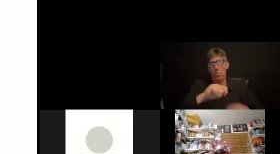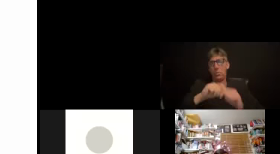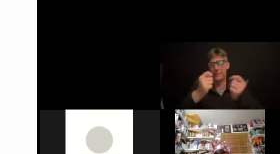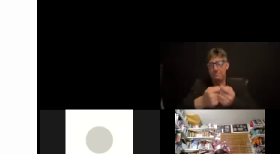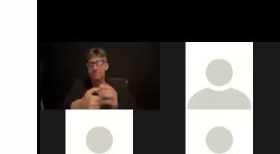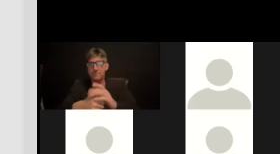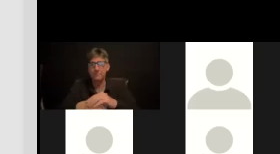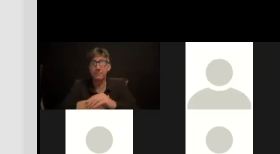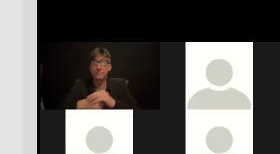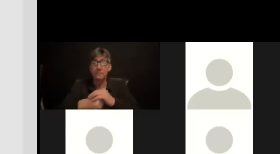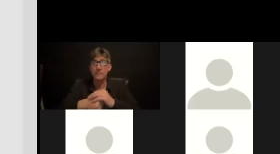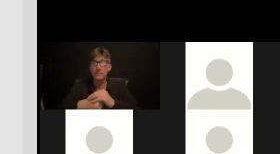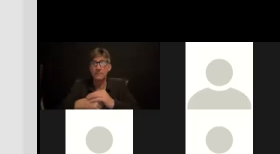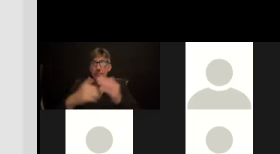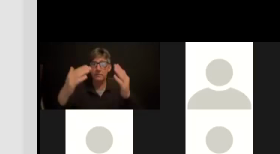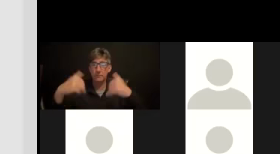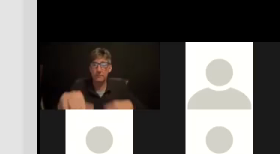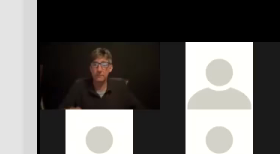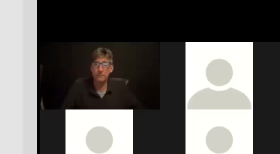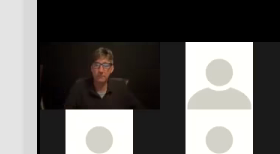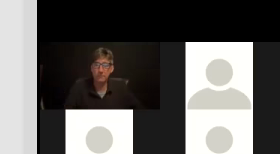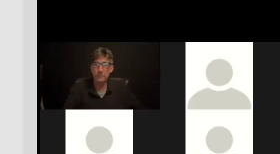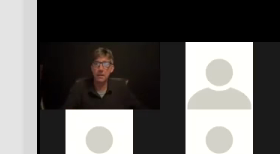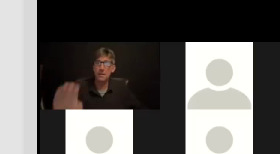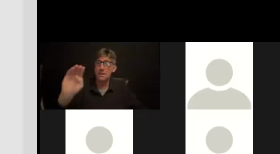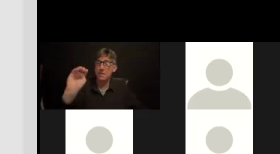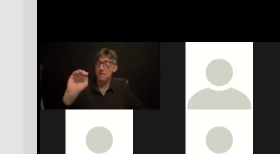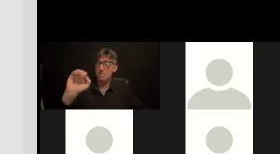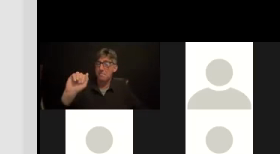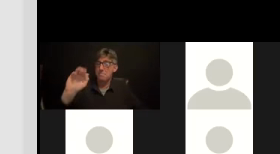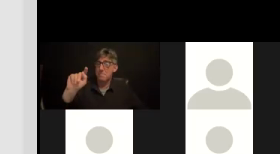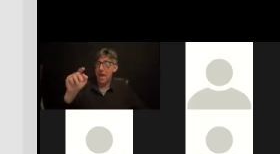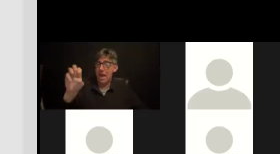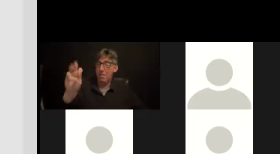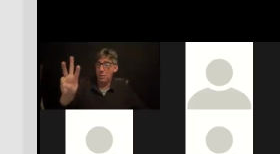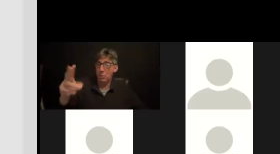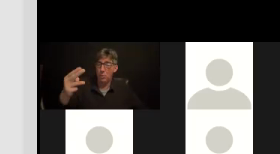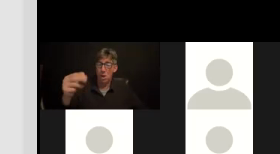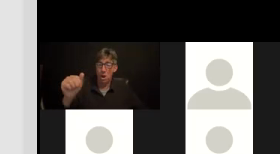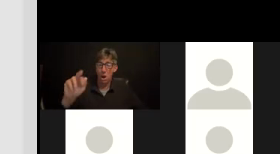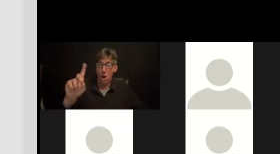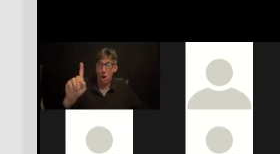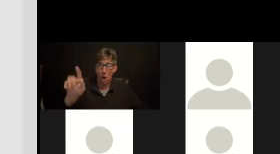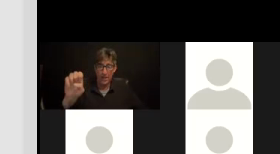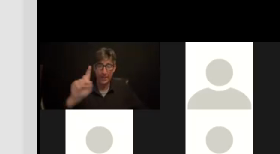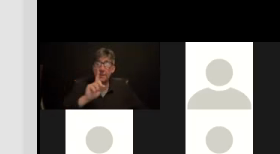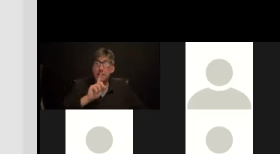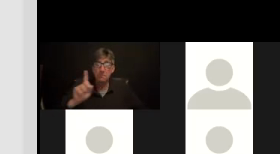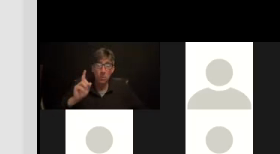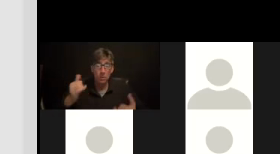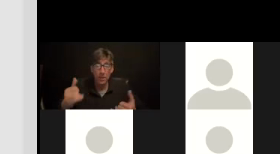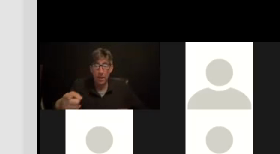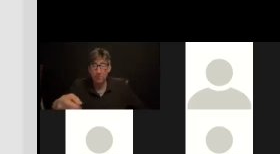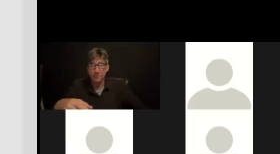Next, I'm going to mute Mr. Matthew Hardy. I'm going to ask to unmute you now. Mr. Hardy?